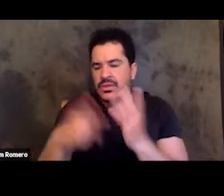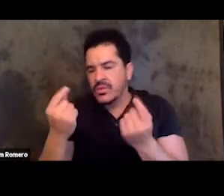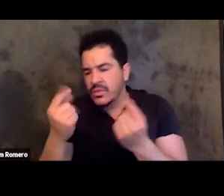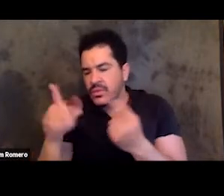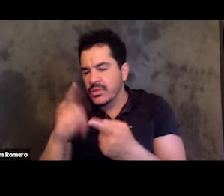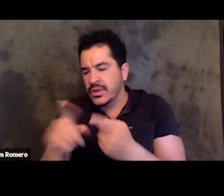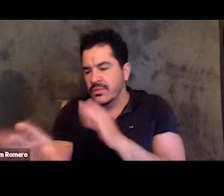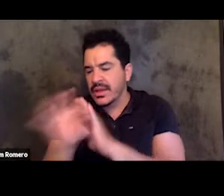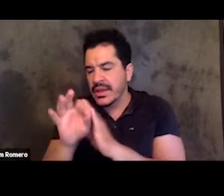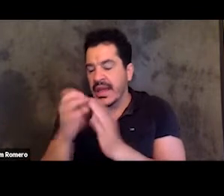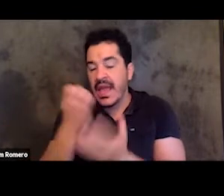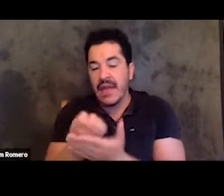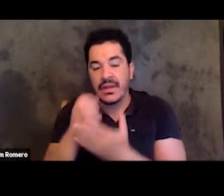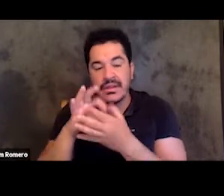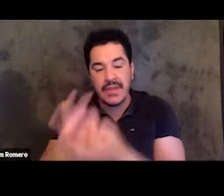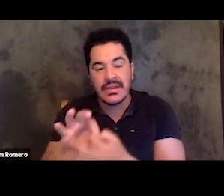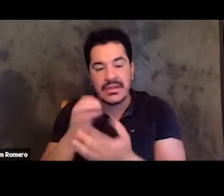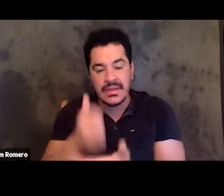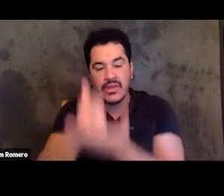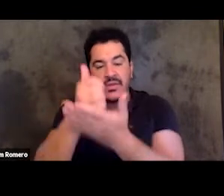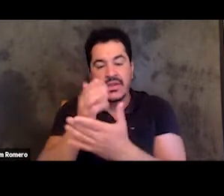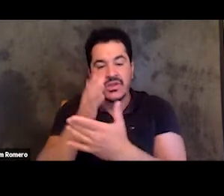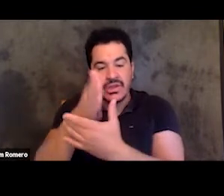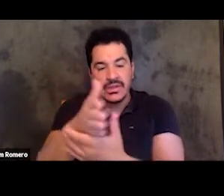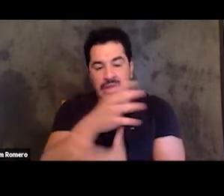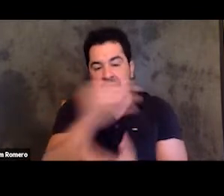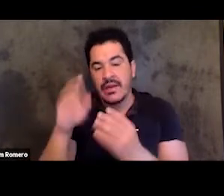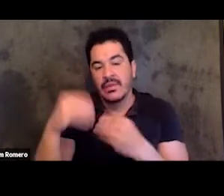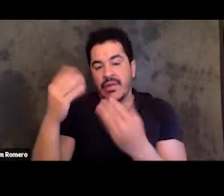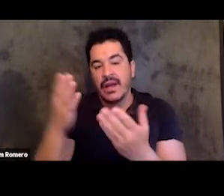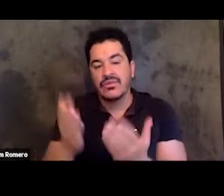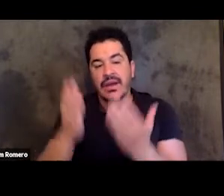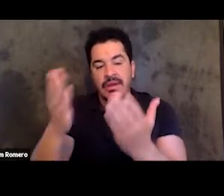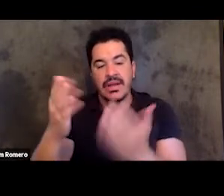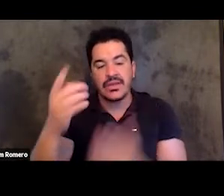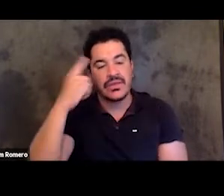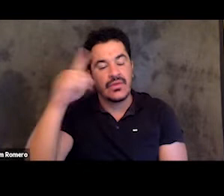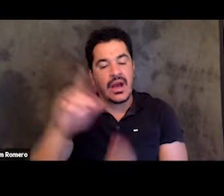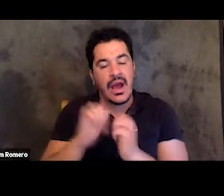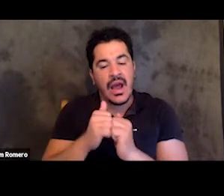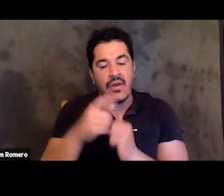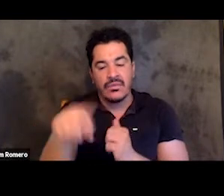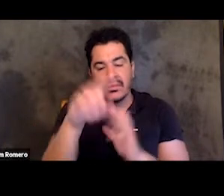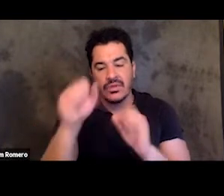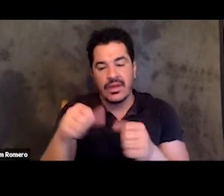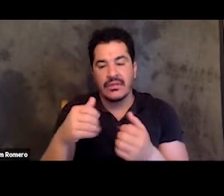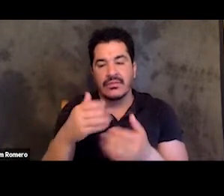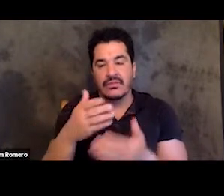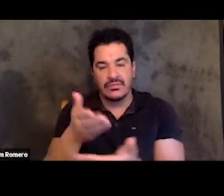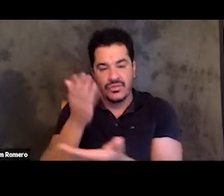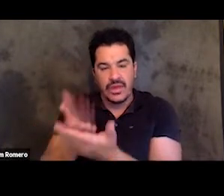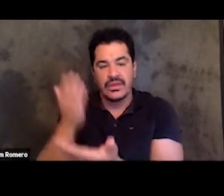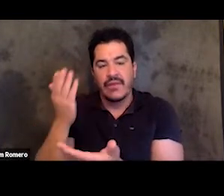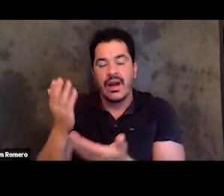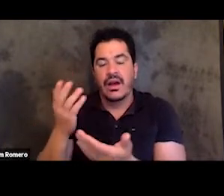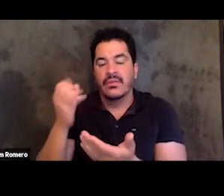evidence-based interventions, and even provides some recommendations on how to be able to justify, or the criteria